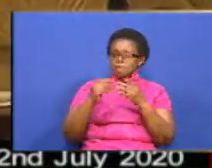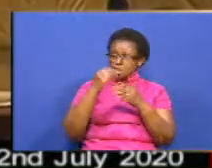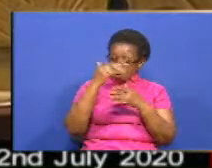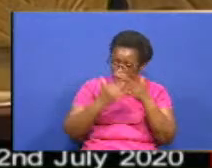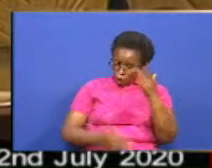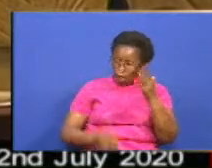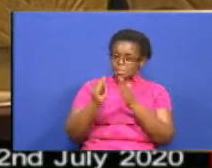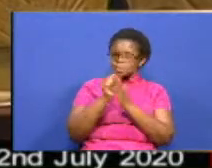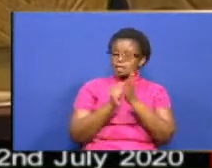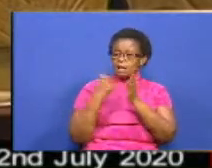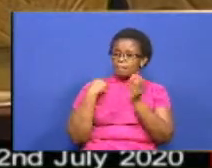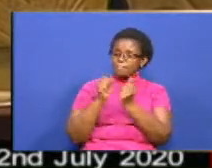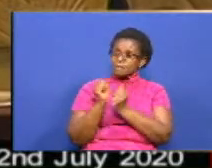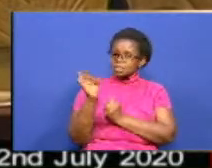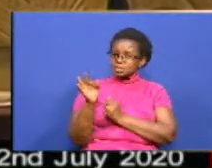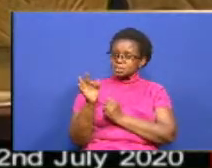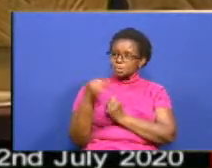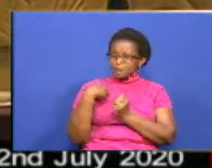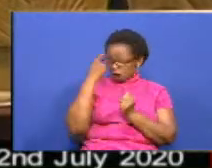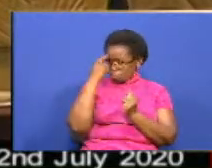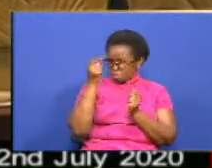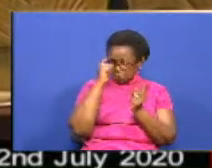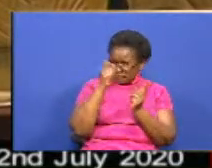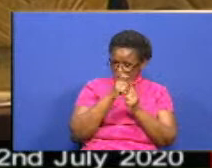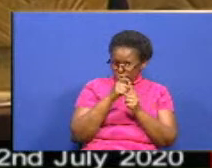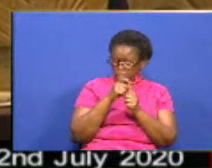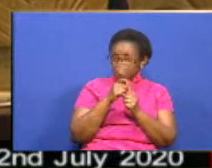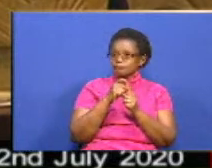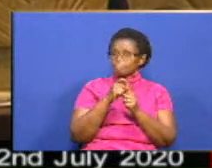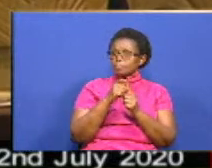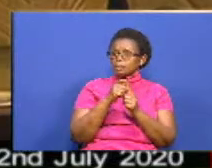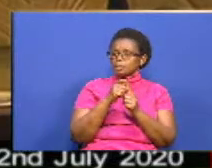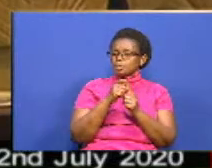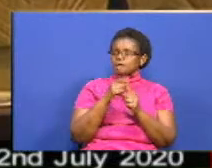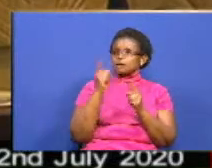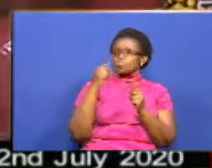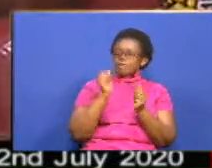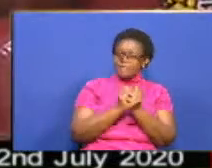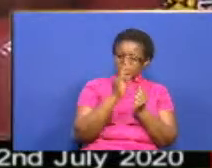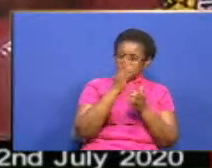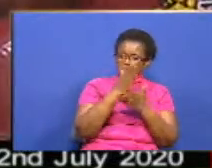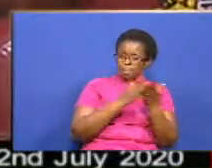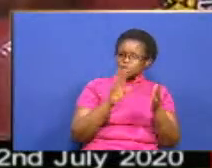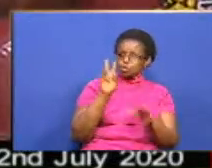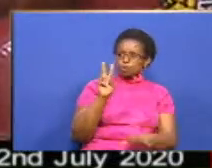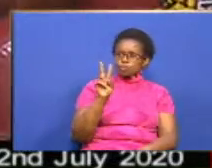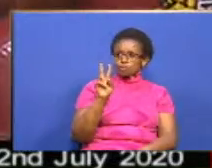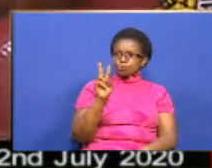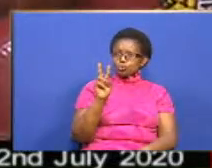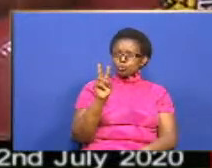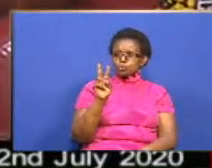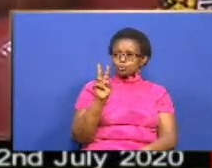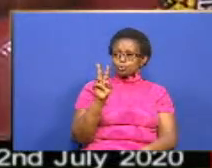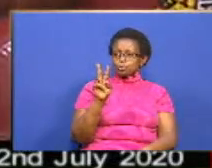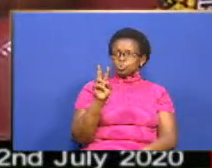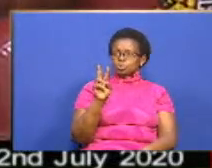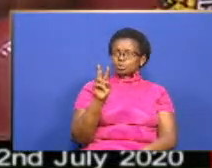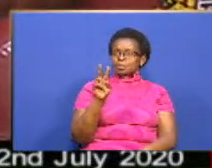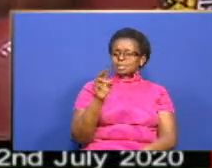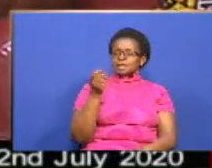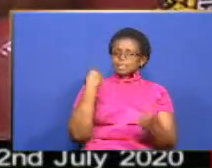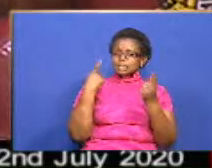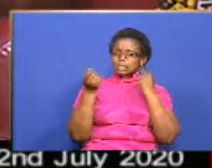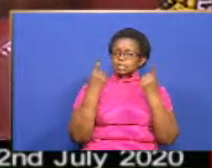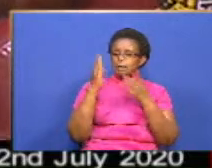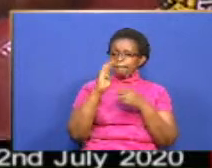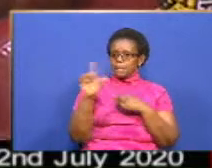13? I thought there's a specific one. No, it is specifically the 13.2, which is the team bill, the